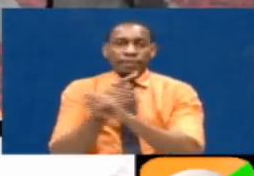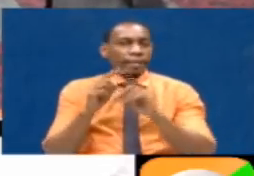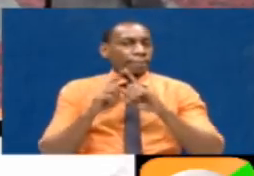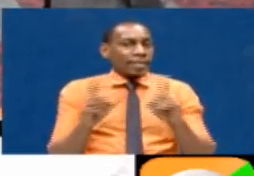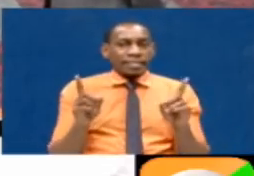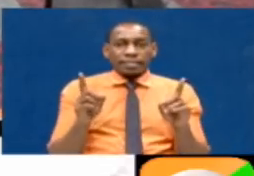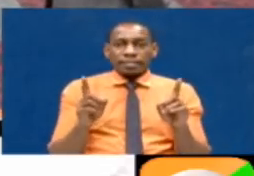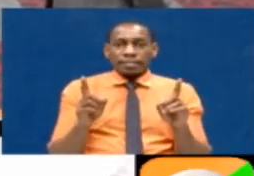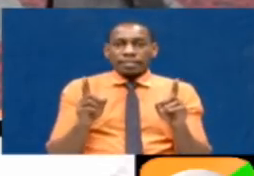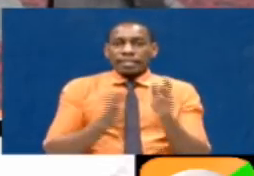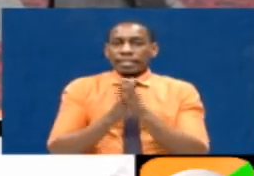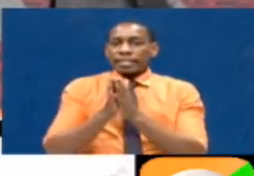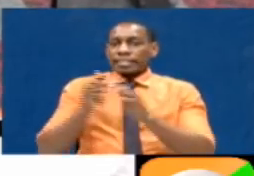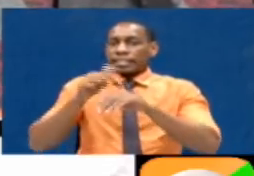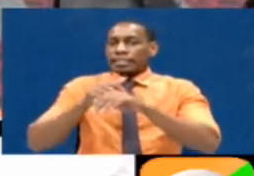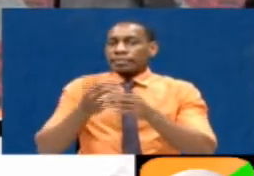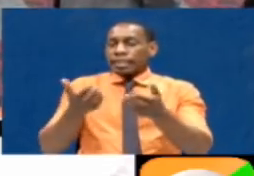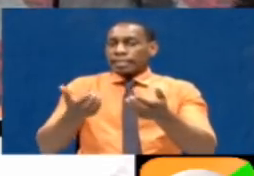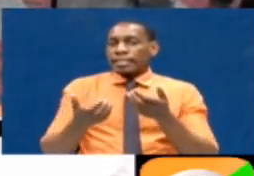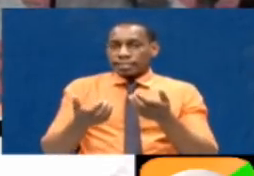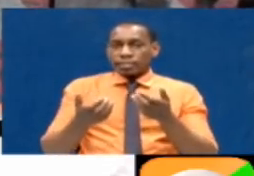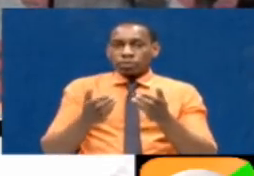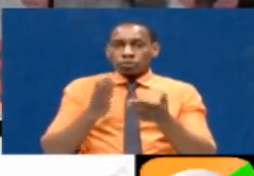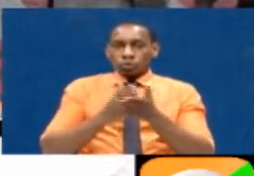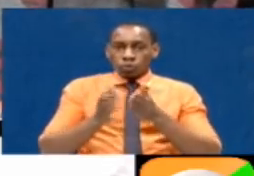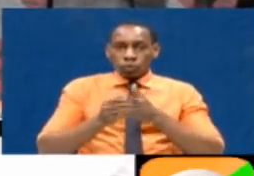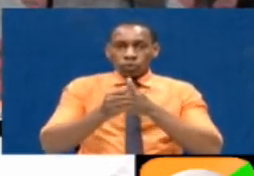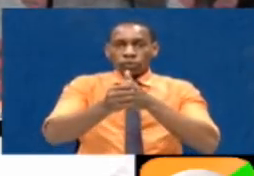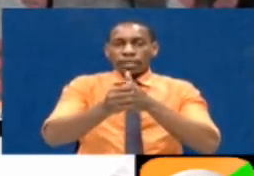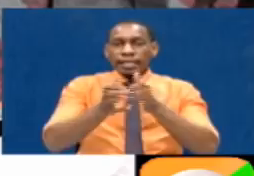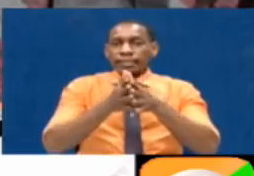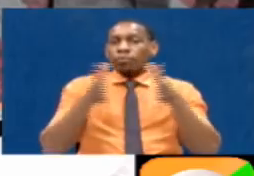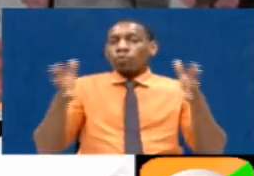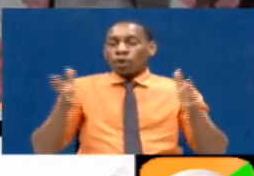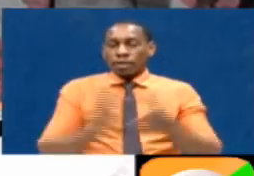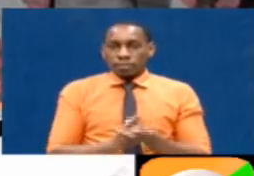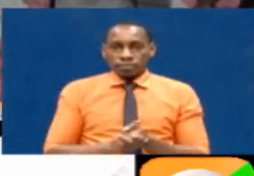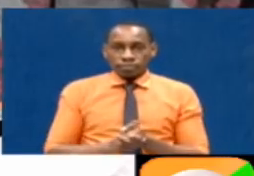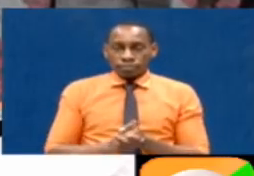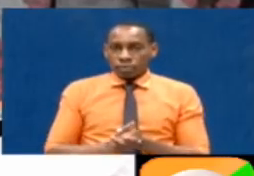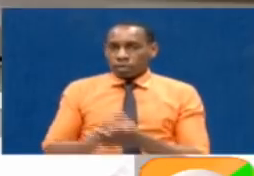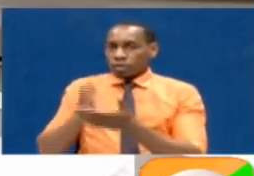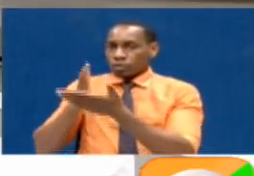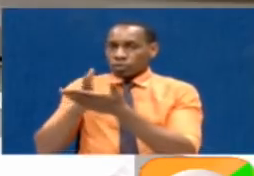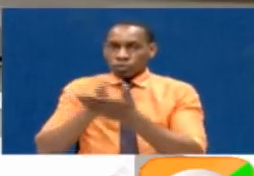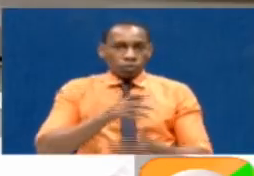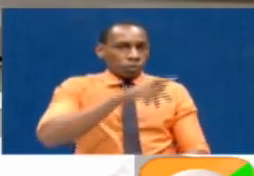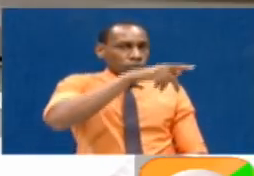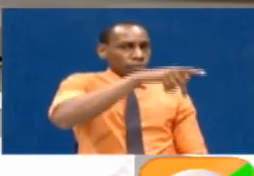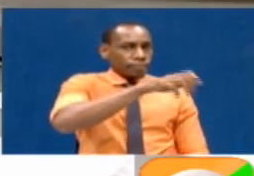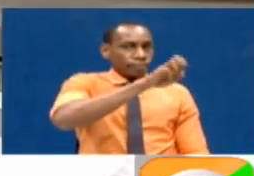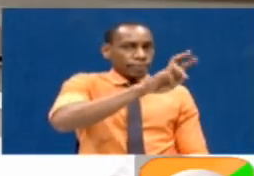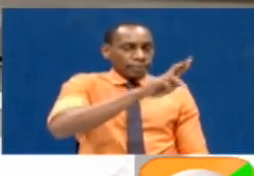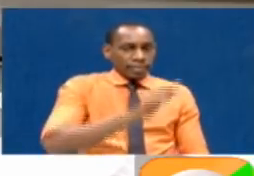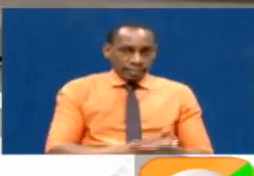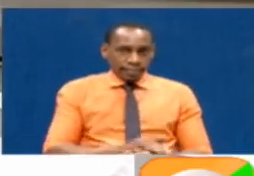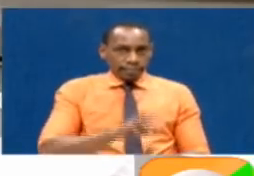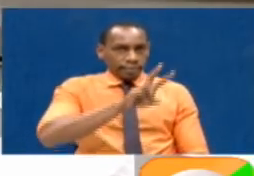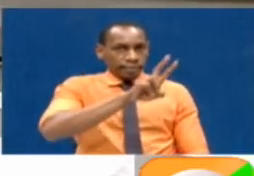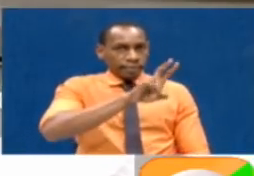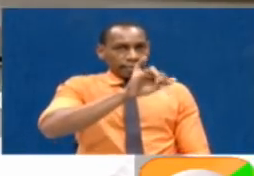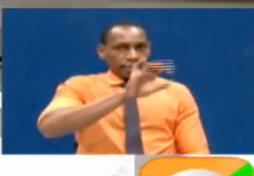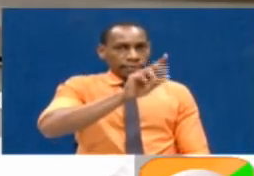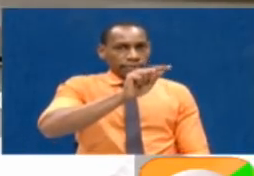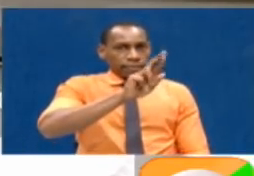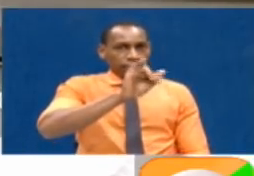but interesting times call for big leadership, Jeff. Absolutely. Peter, Victoria here. How does it